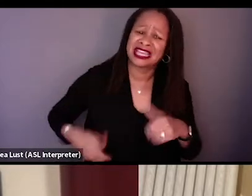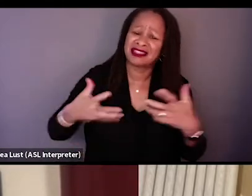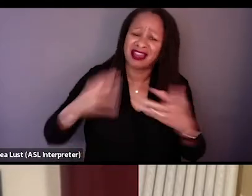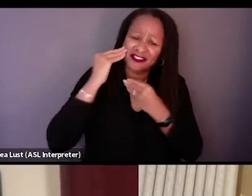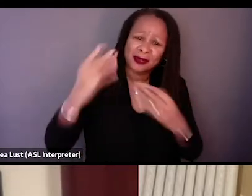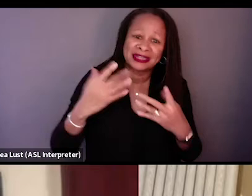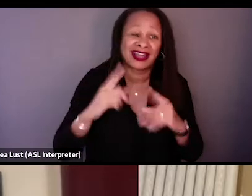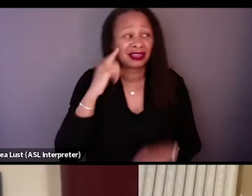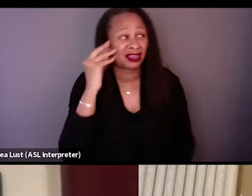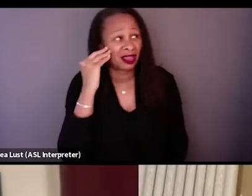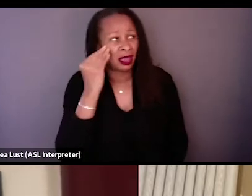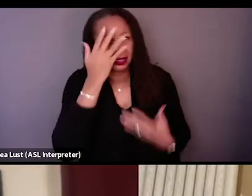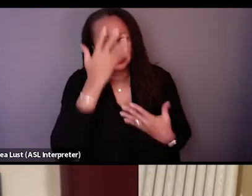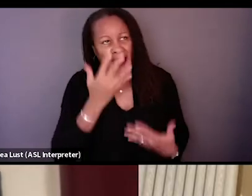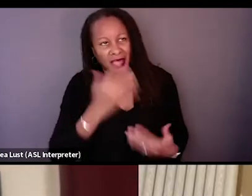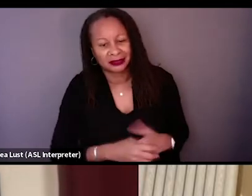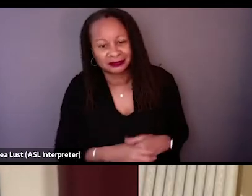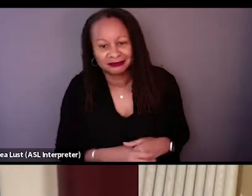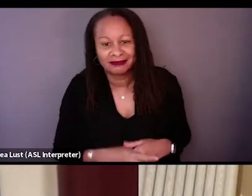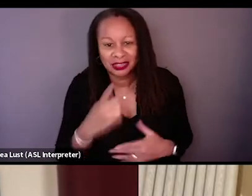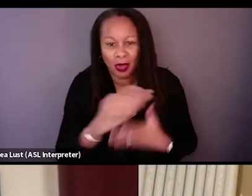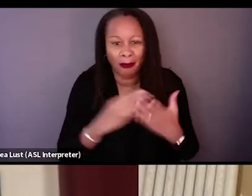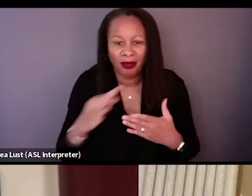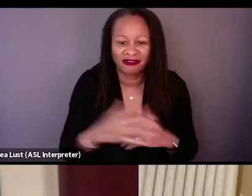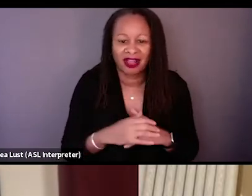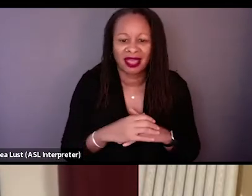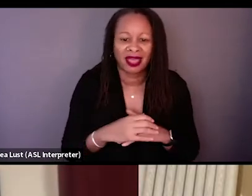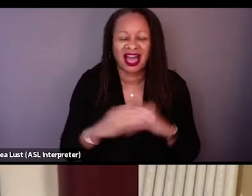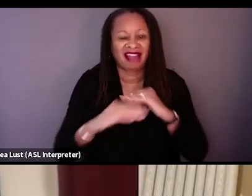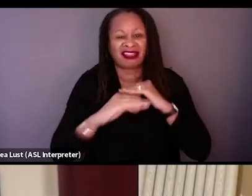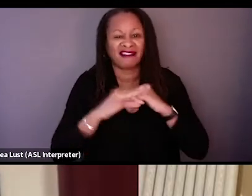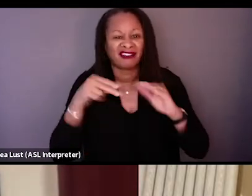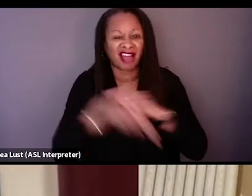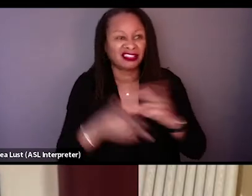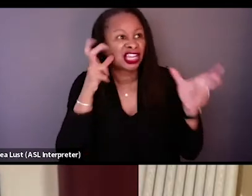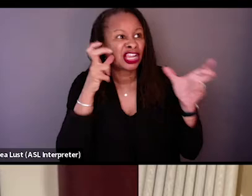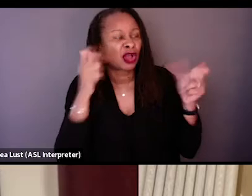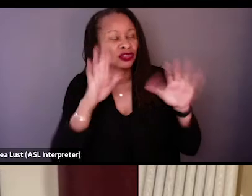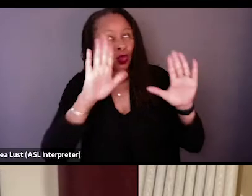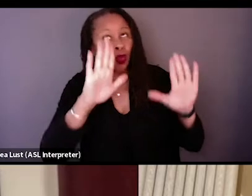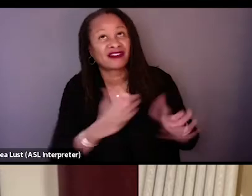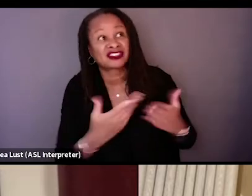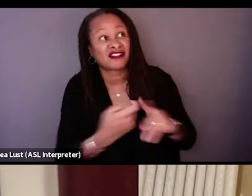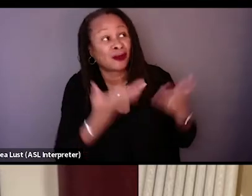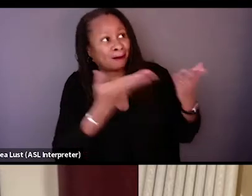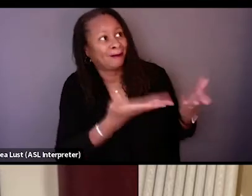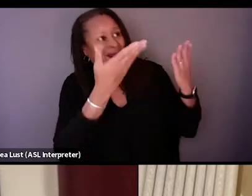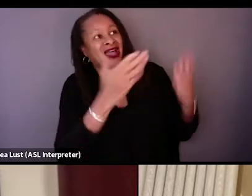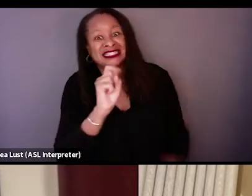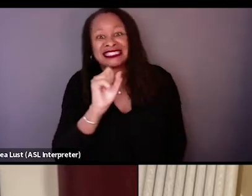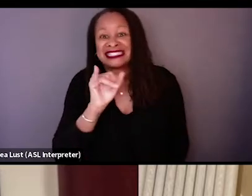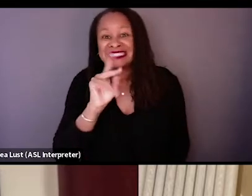just, this is a particular branch of level of hell for me to be sitting in, to be hearing all this great stuff from this guy who was